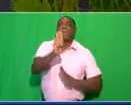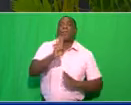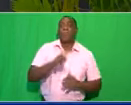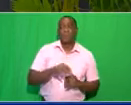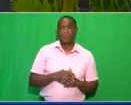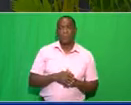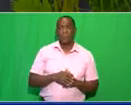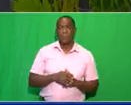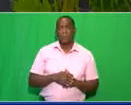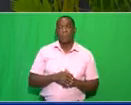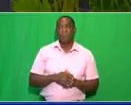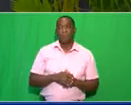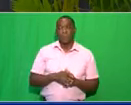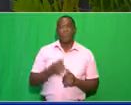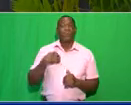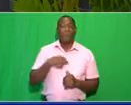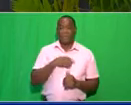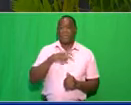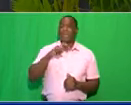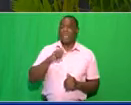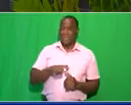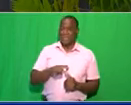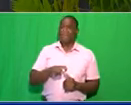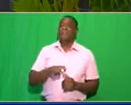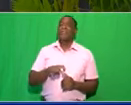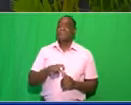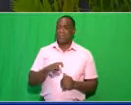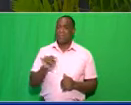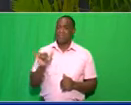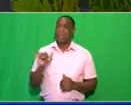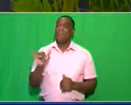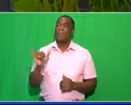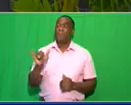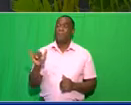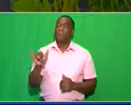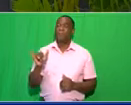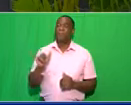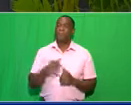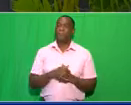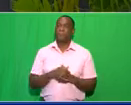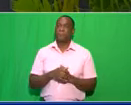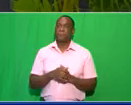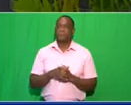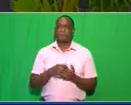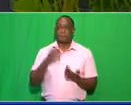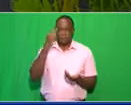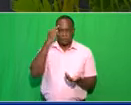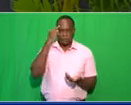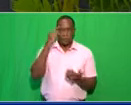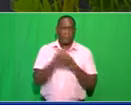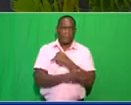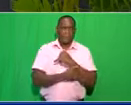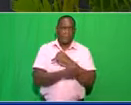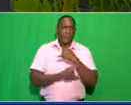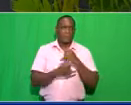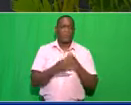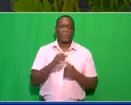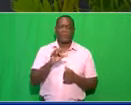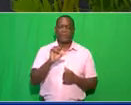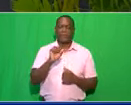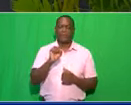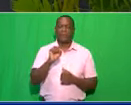I think quickly about a country like Singapore. They don't have resources, and so they feel that they need